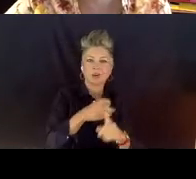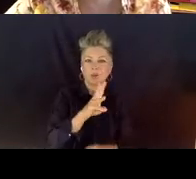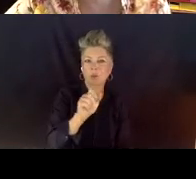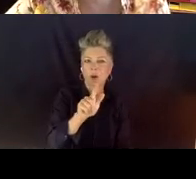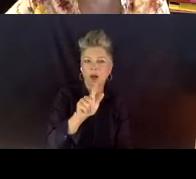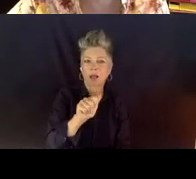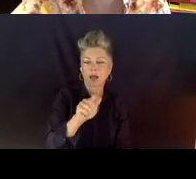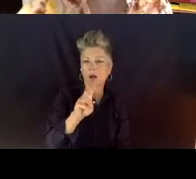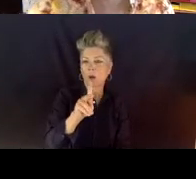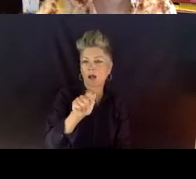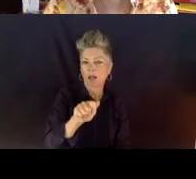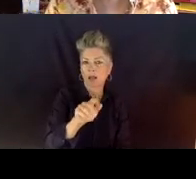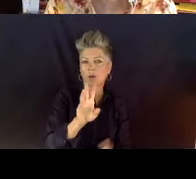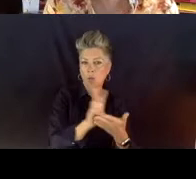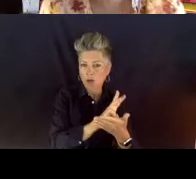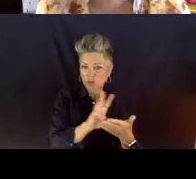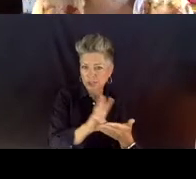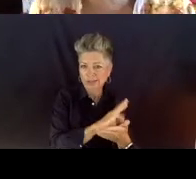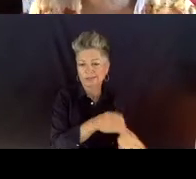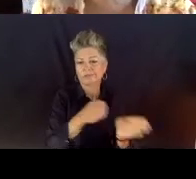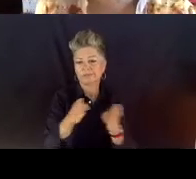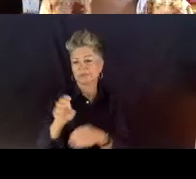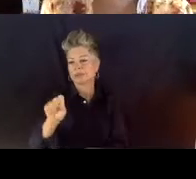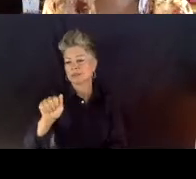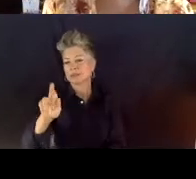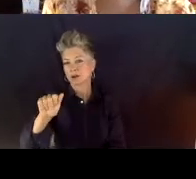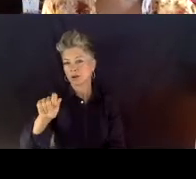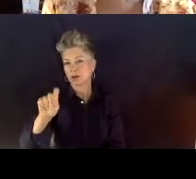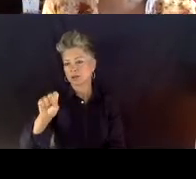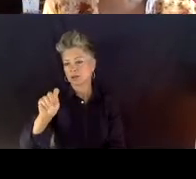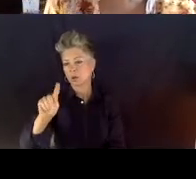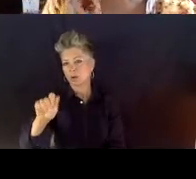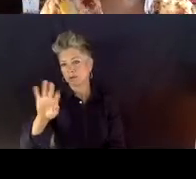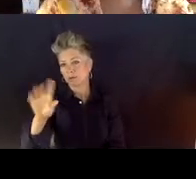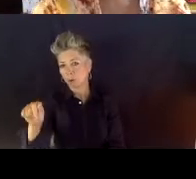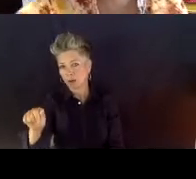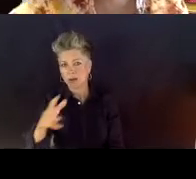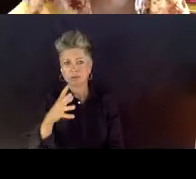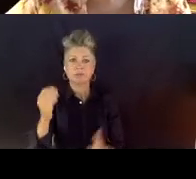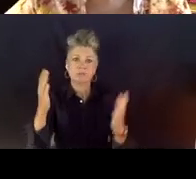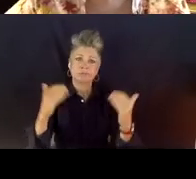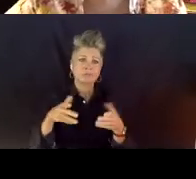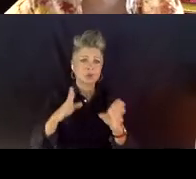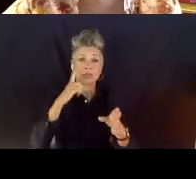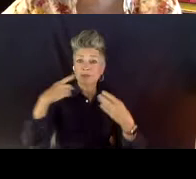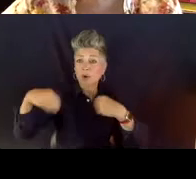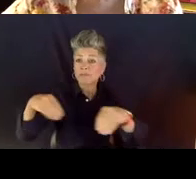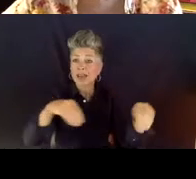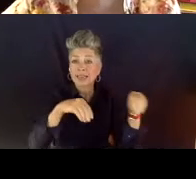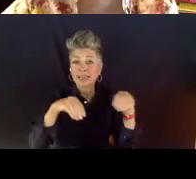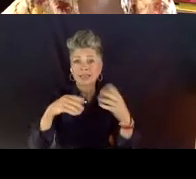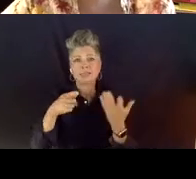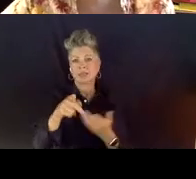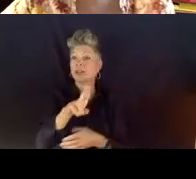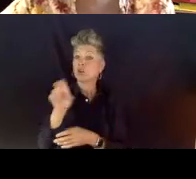from Sarasota in Florida. And street for vending. I mean, it happens all over the world. In the US, it happens in flea